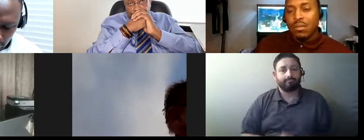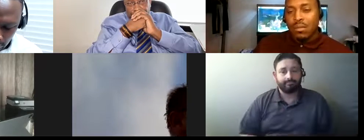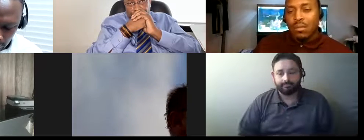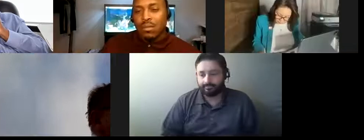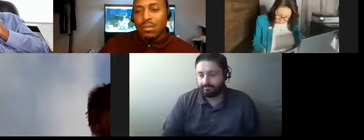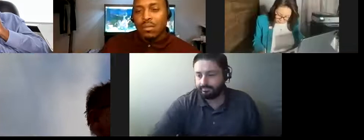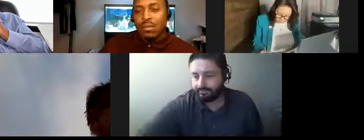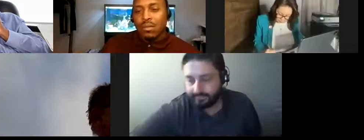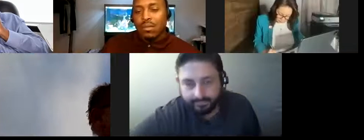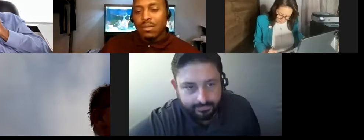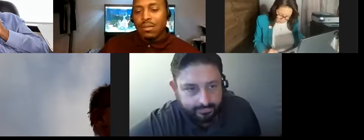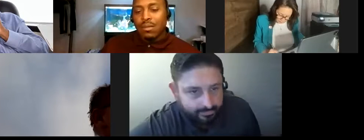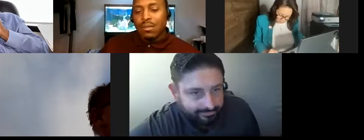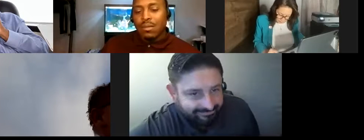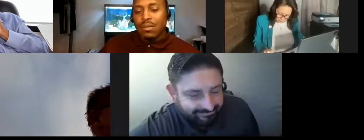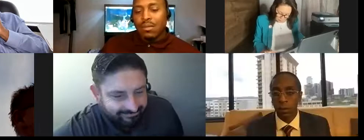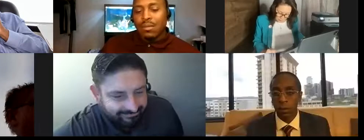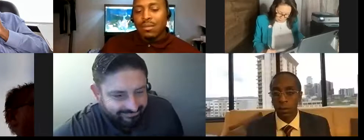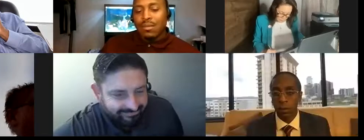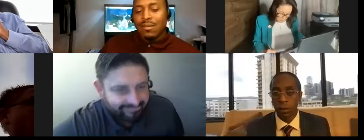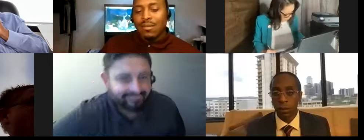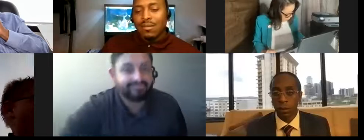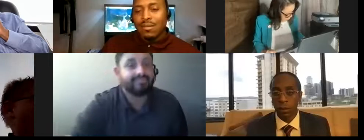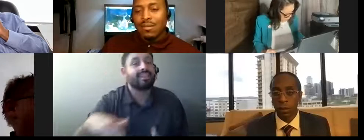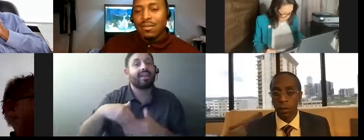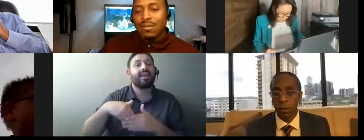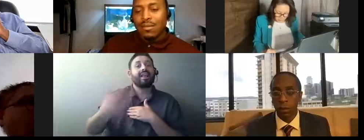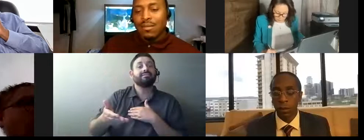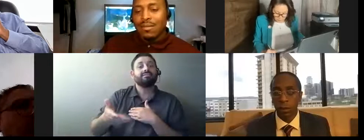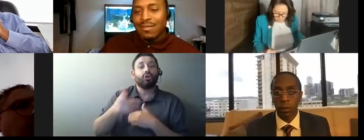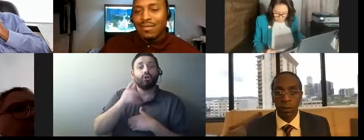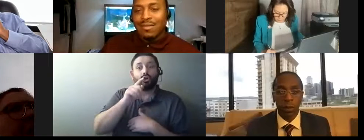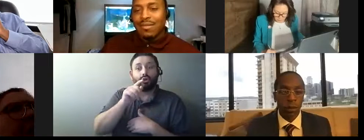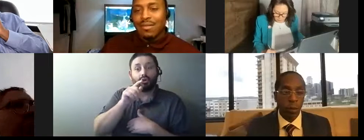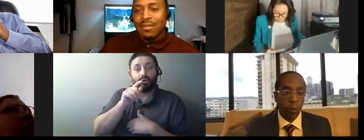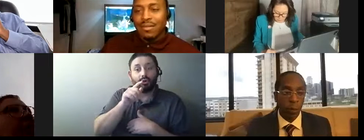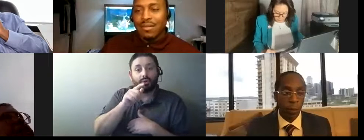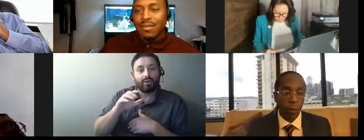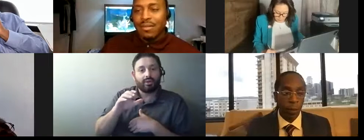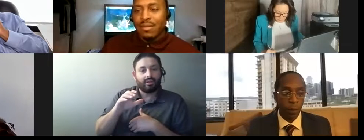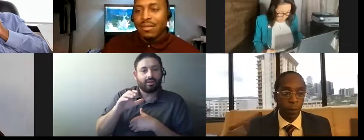And the next candidate for this question is Pharaoh Clark.